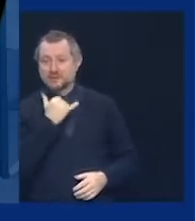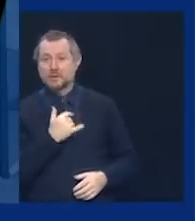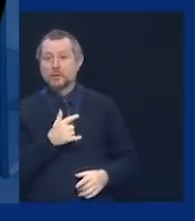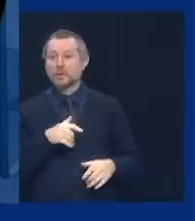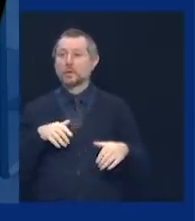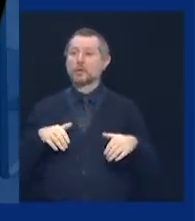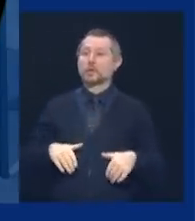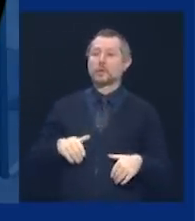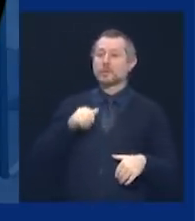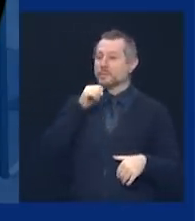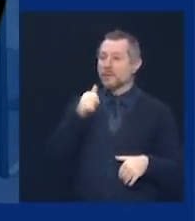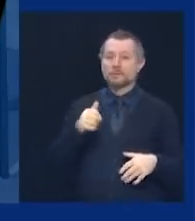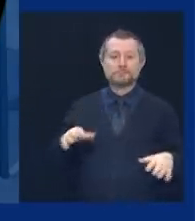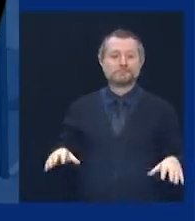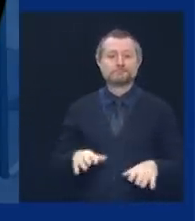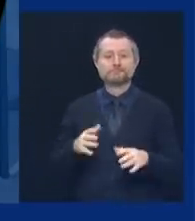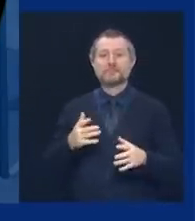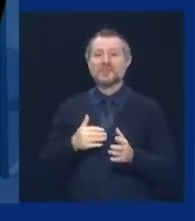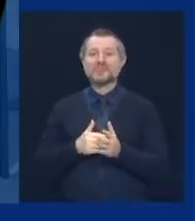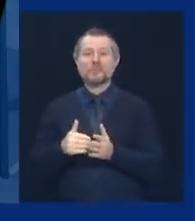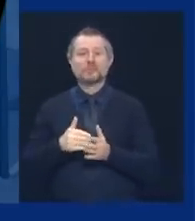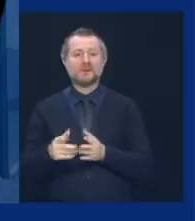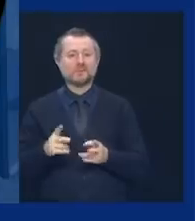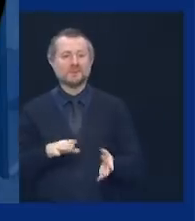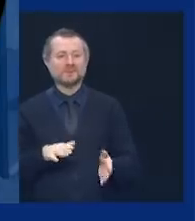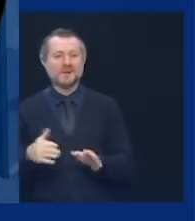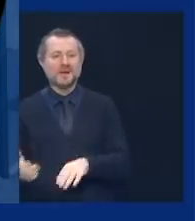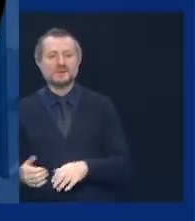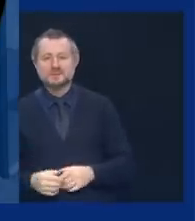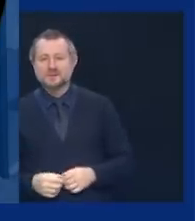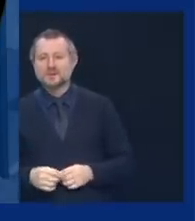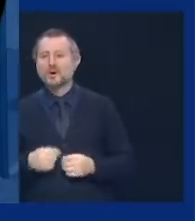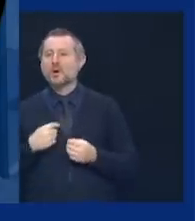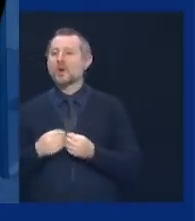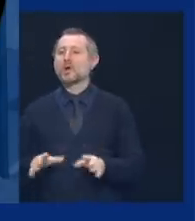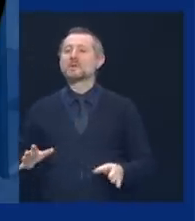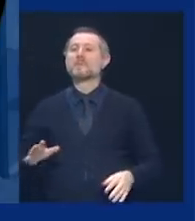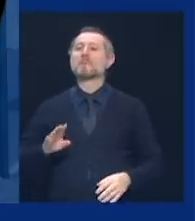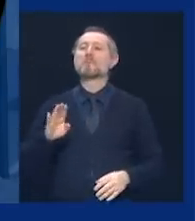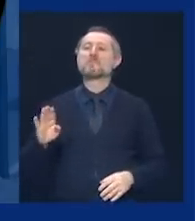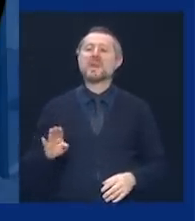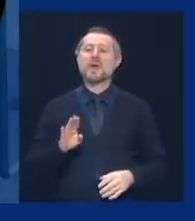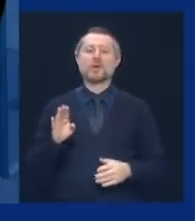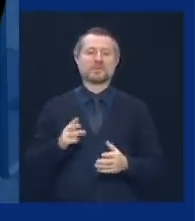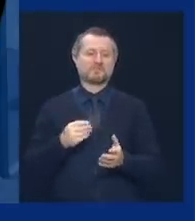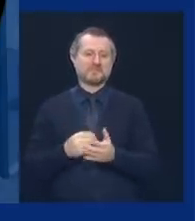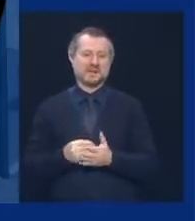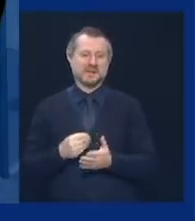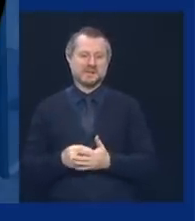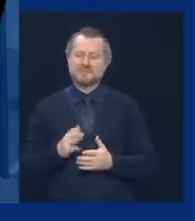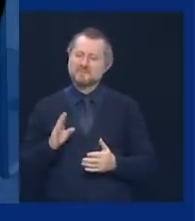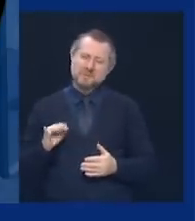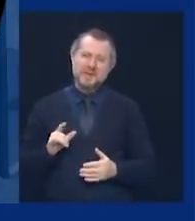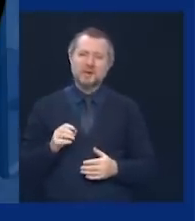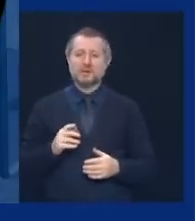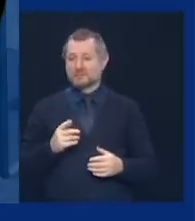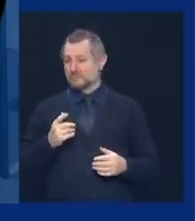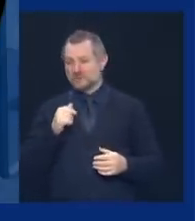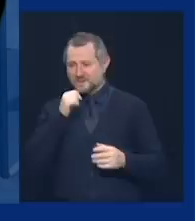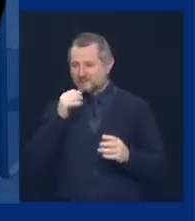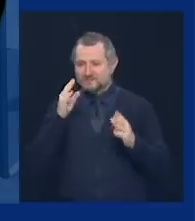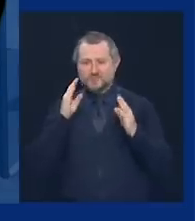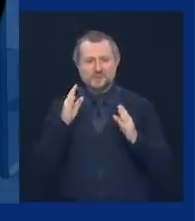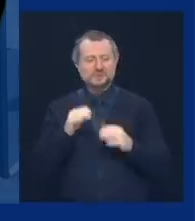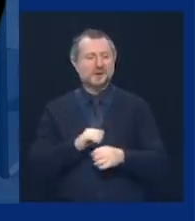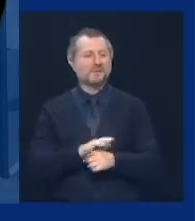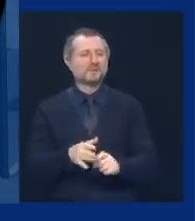and cost billions of dollars. They lost track of the virus. They knew